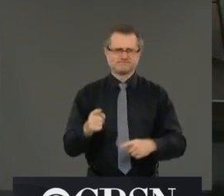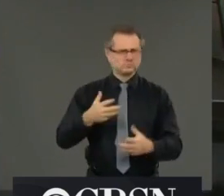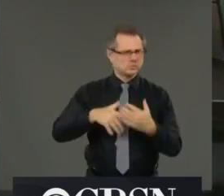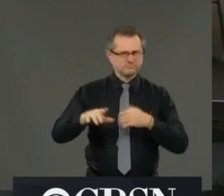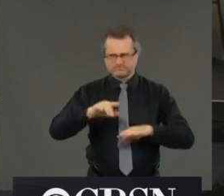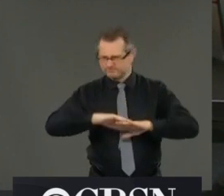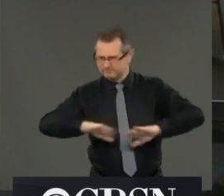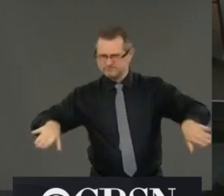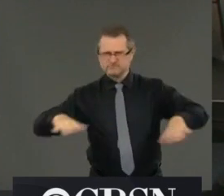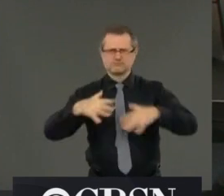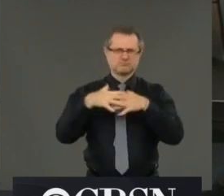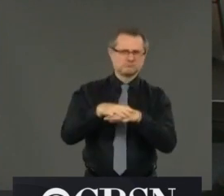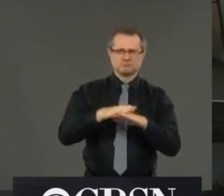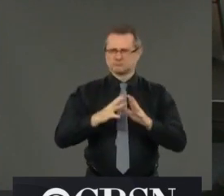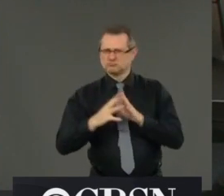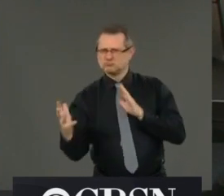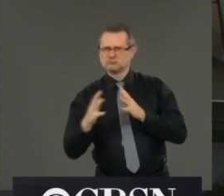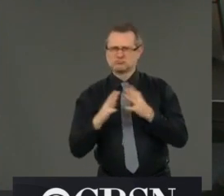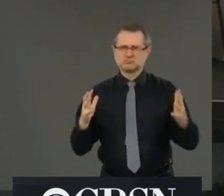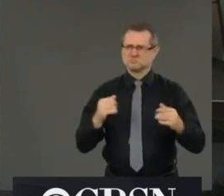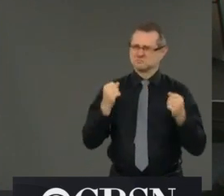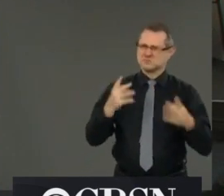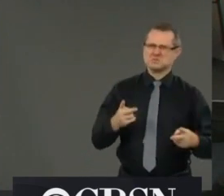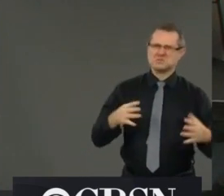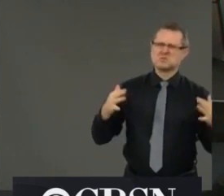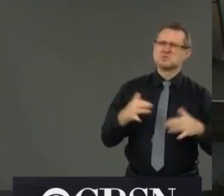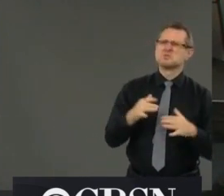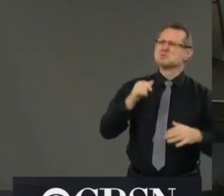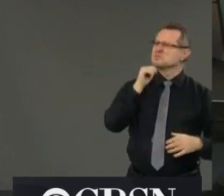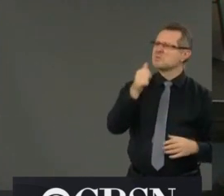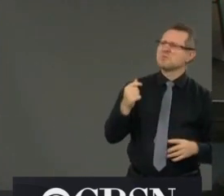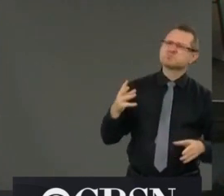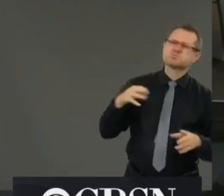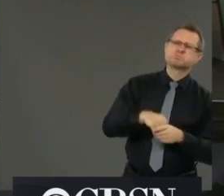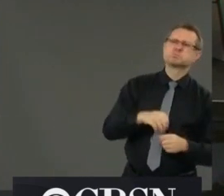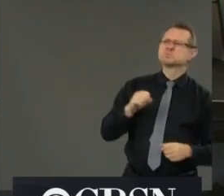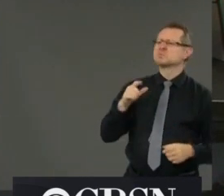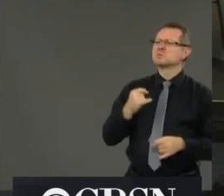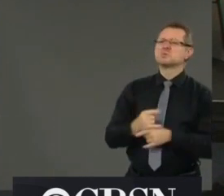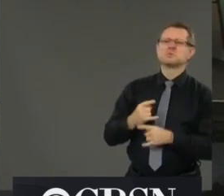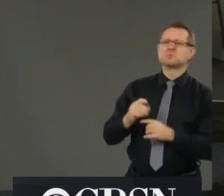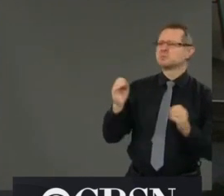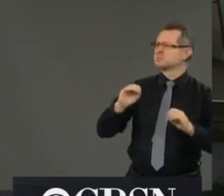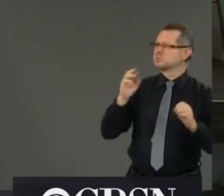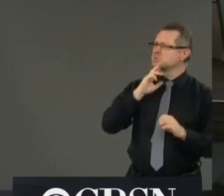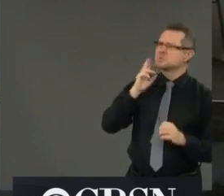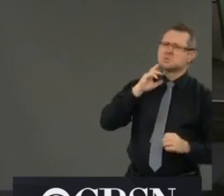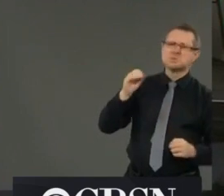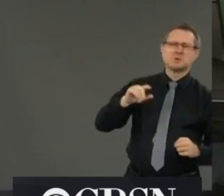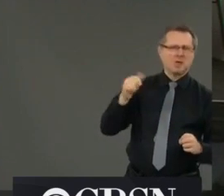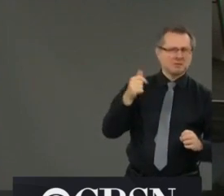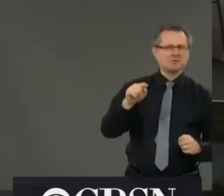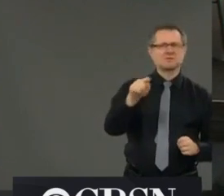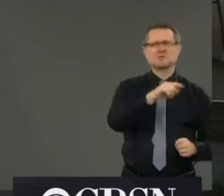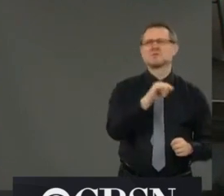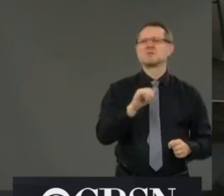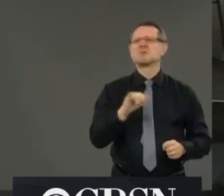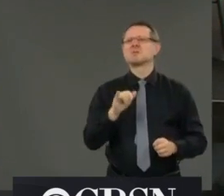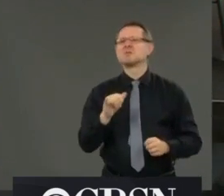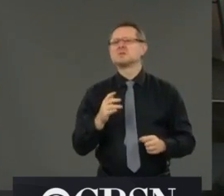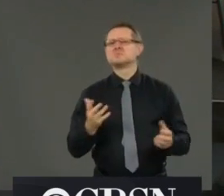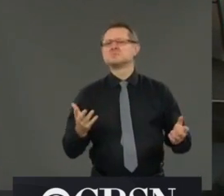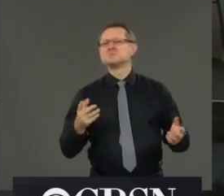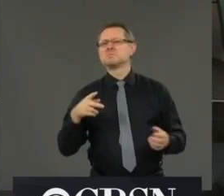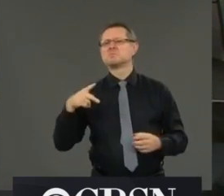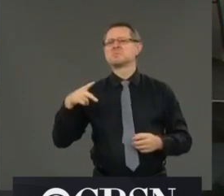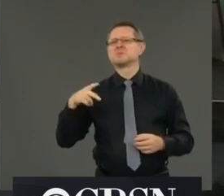of these gatherings are not at bars and restaurants, so what do we do about that? Also, where is that PSA going to be running where